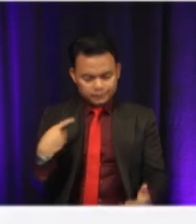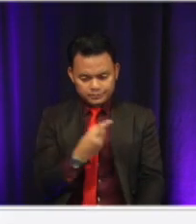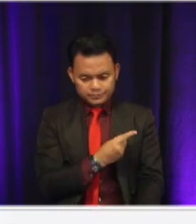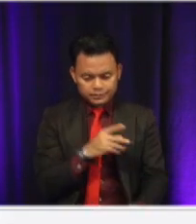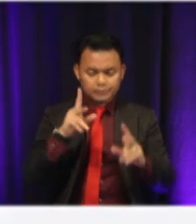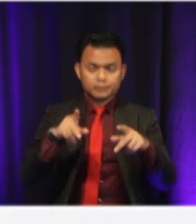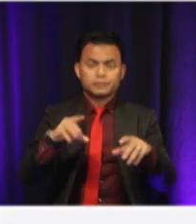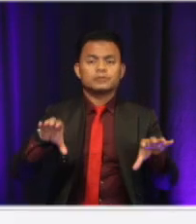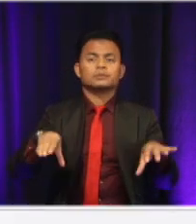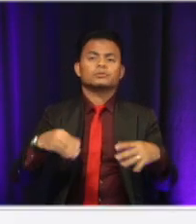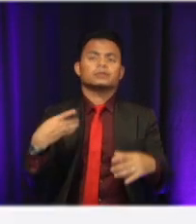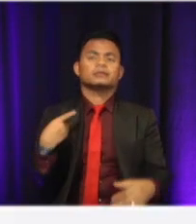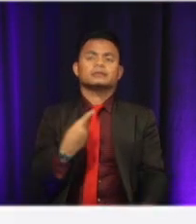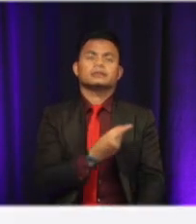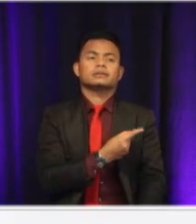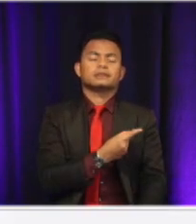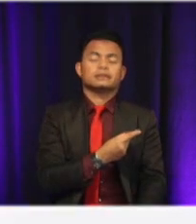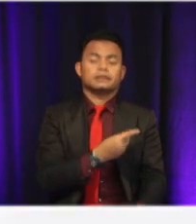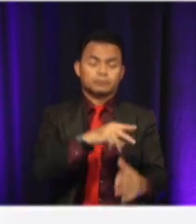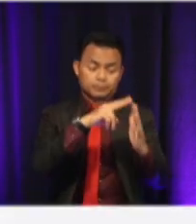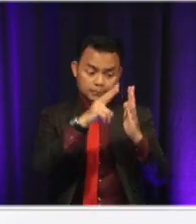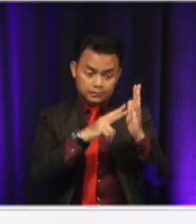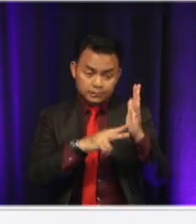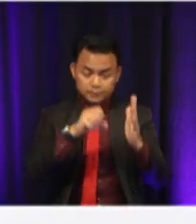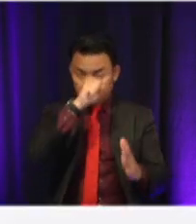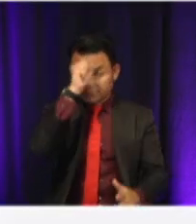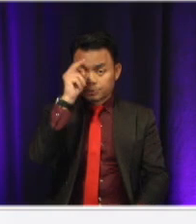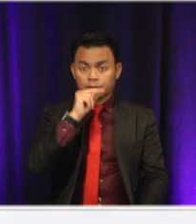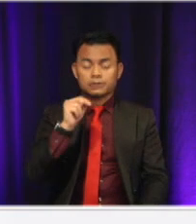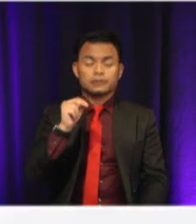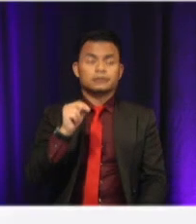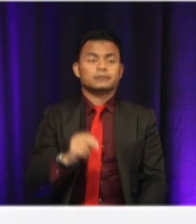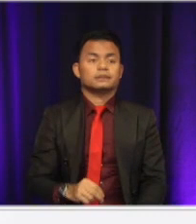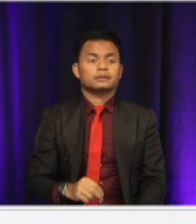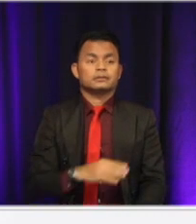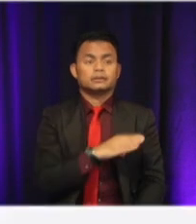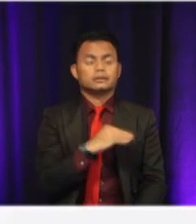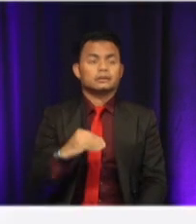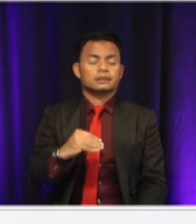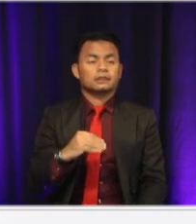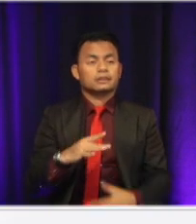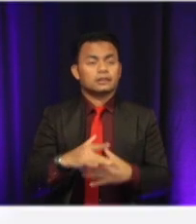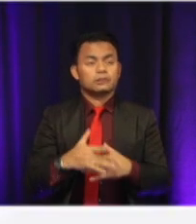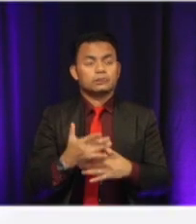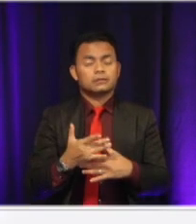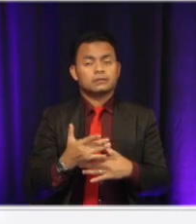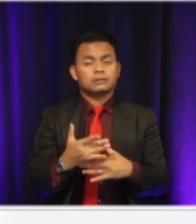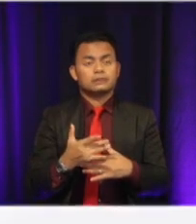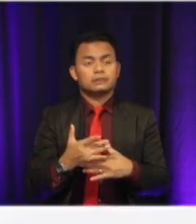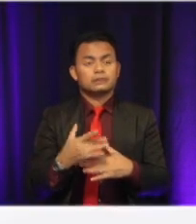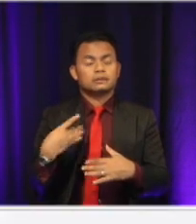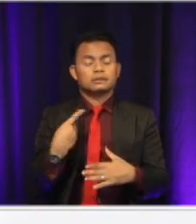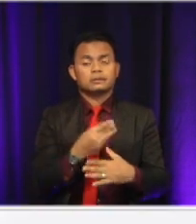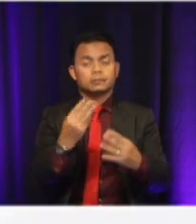read through the passage, we've read through the question. First thing to do is to break it down and decide what our